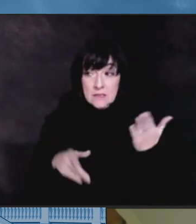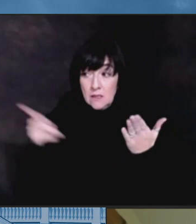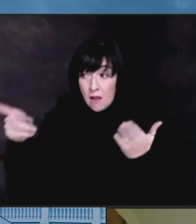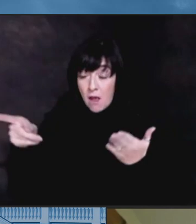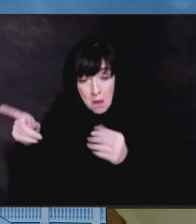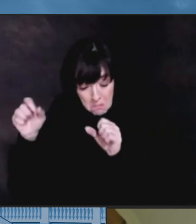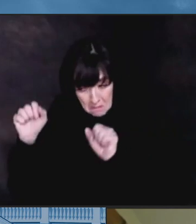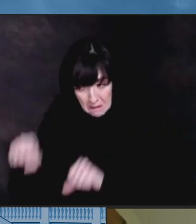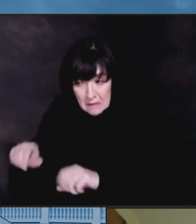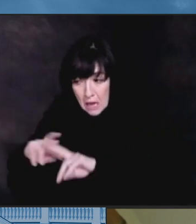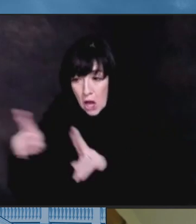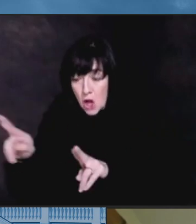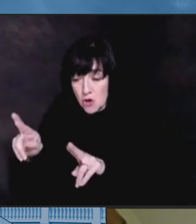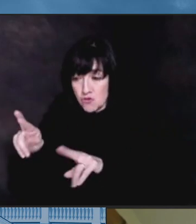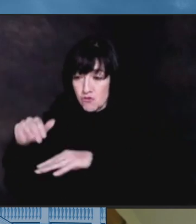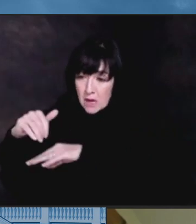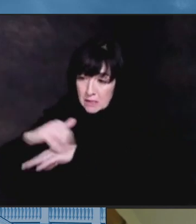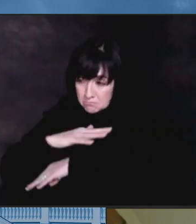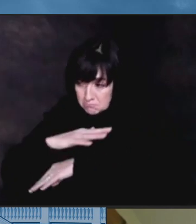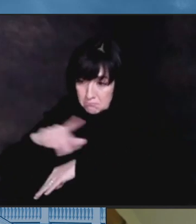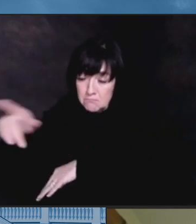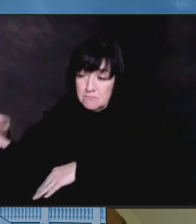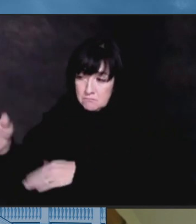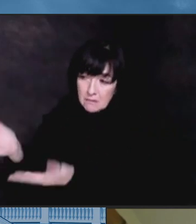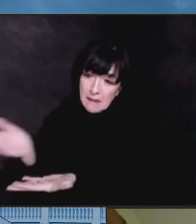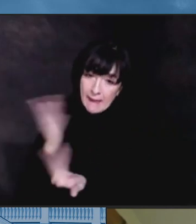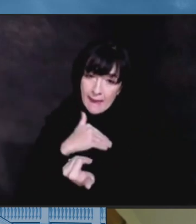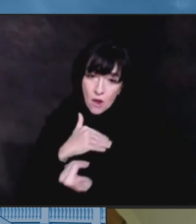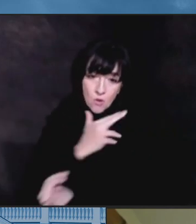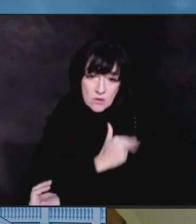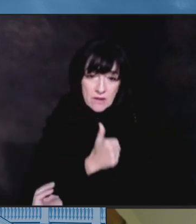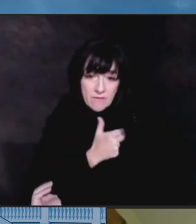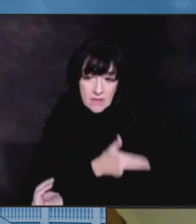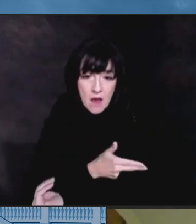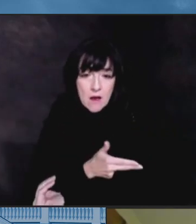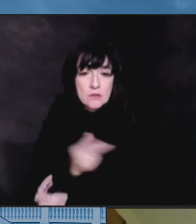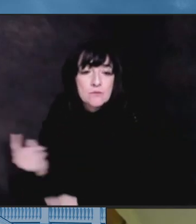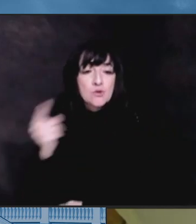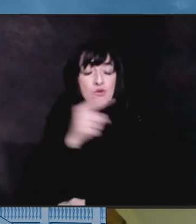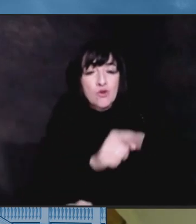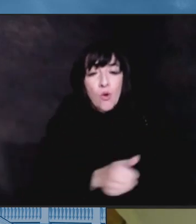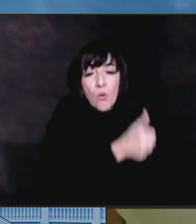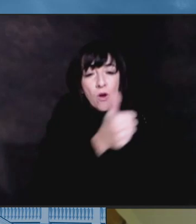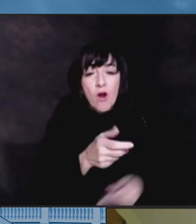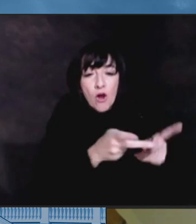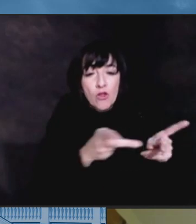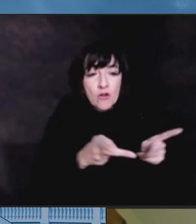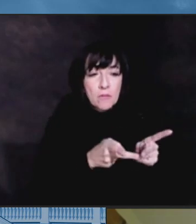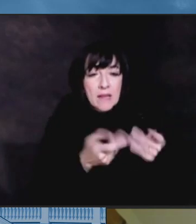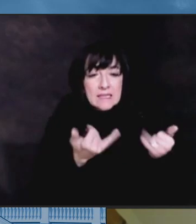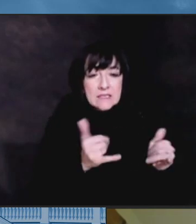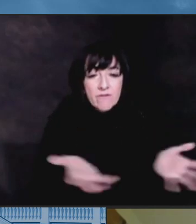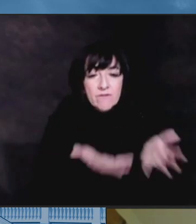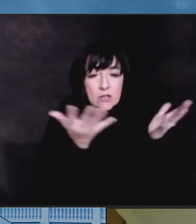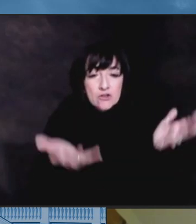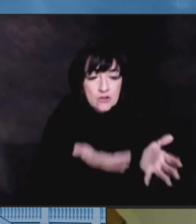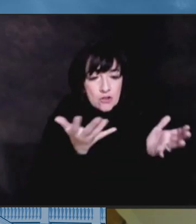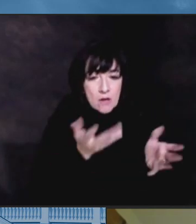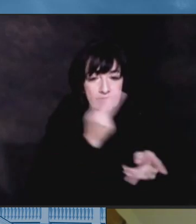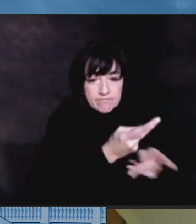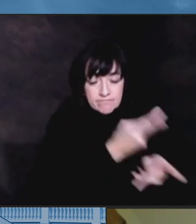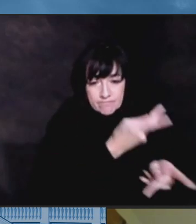today, we all ought to be concerned about that, and we ought to be taking our individual efforts to protect that